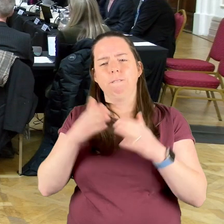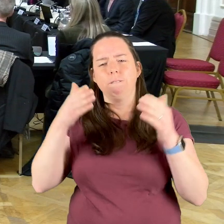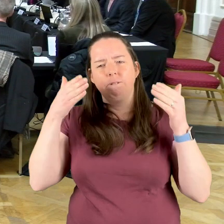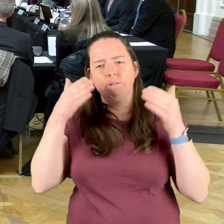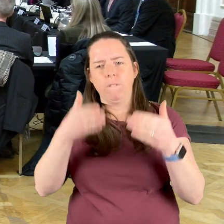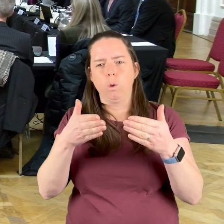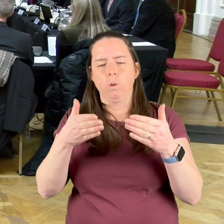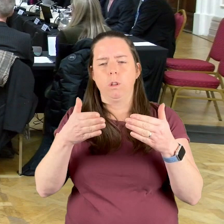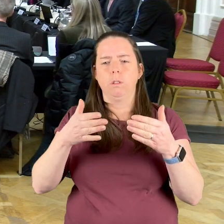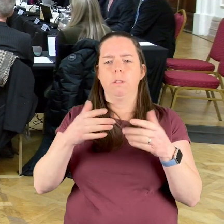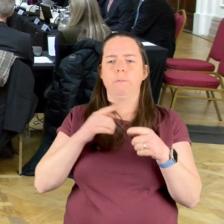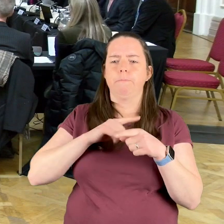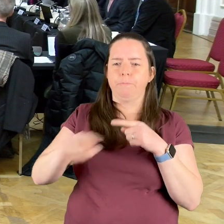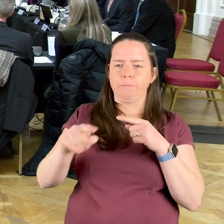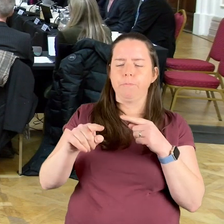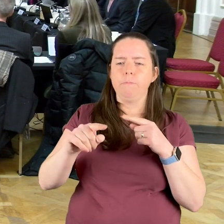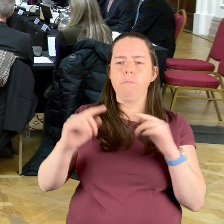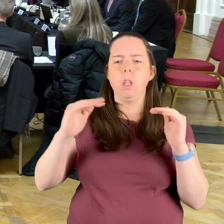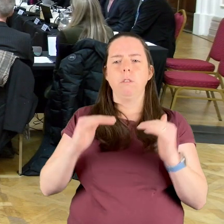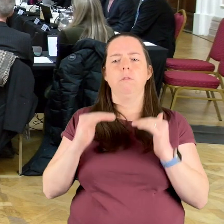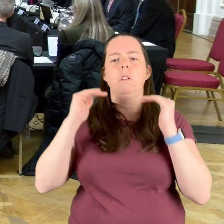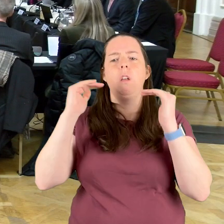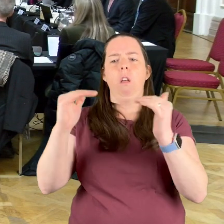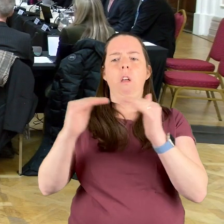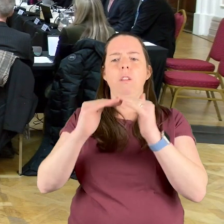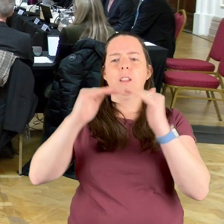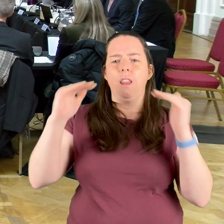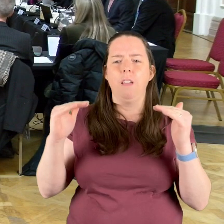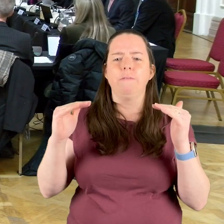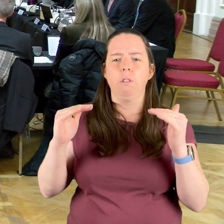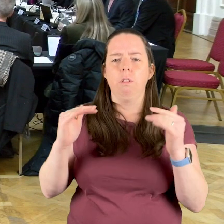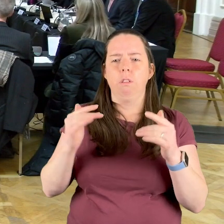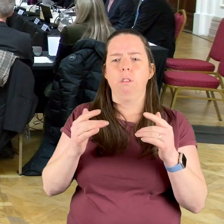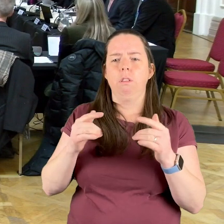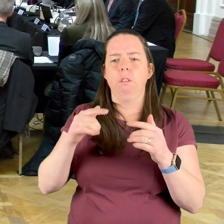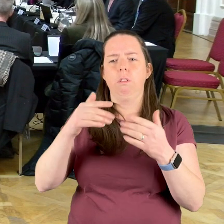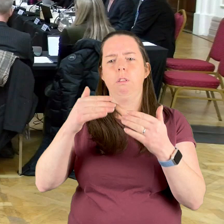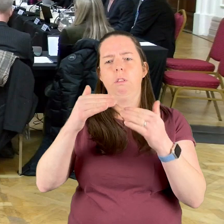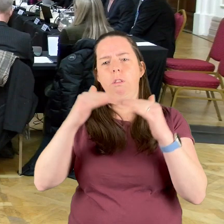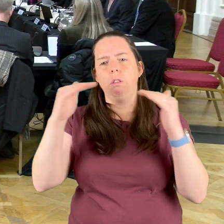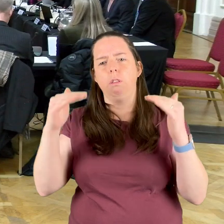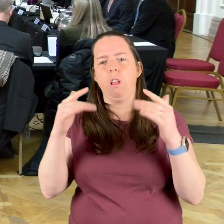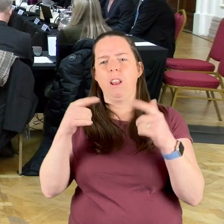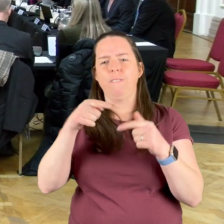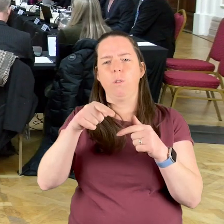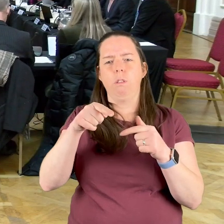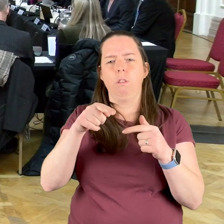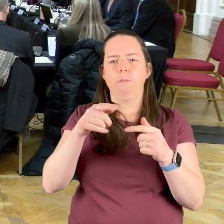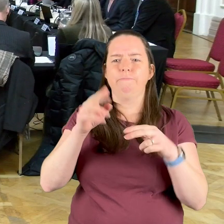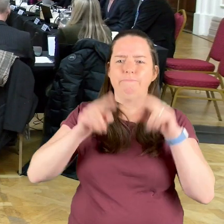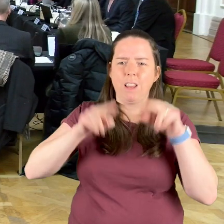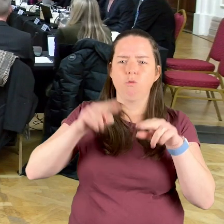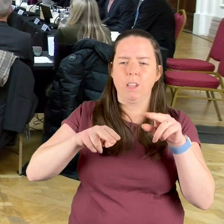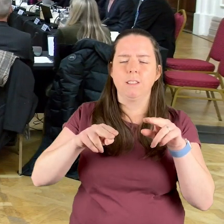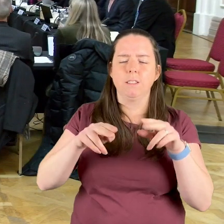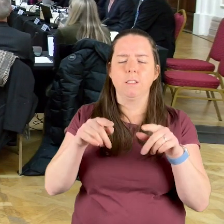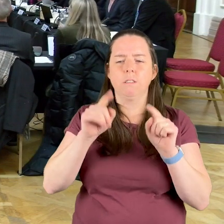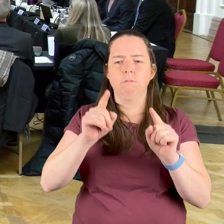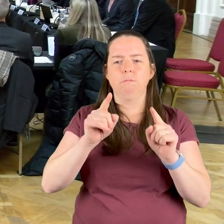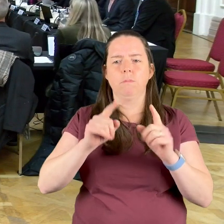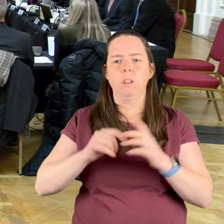I think it's important to ensure that we keep a real focus on the most high level series of